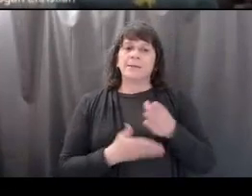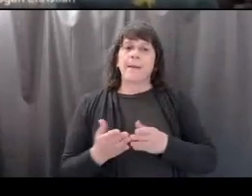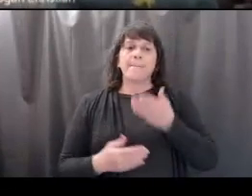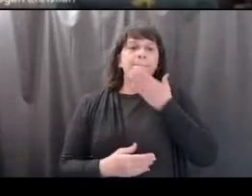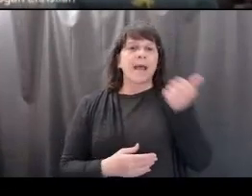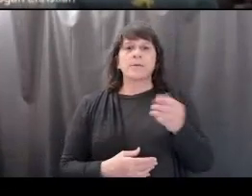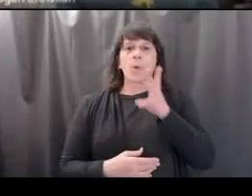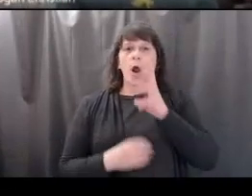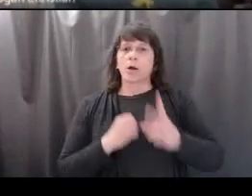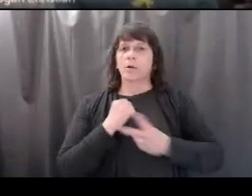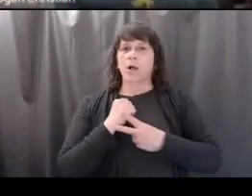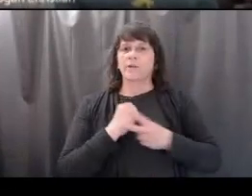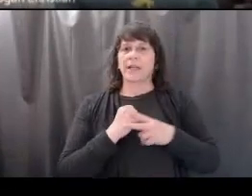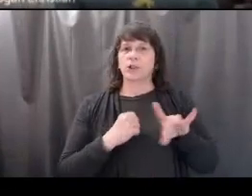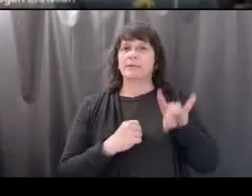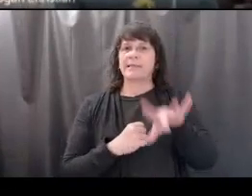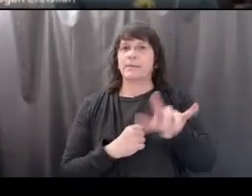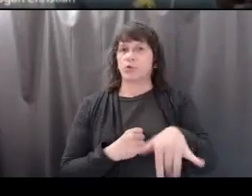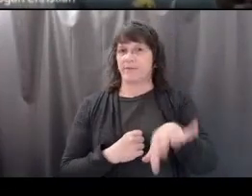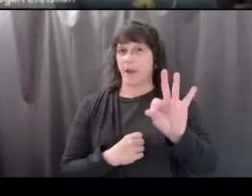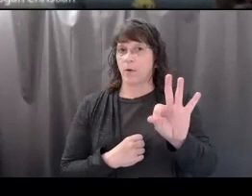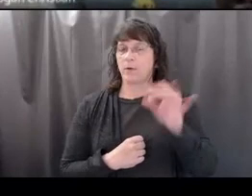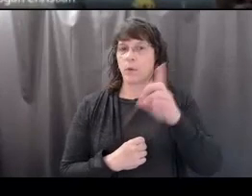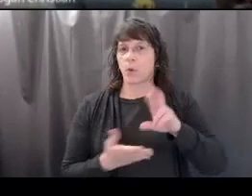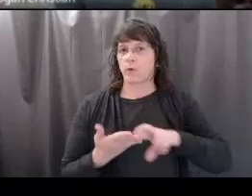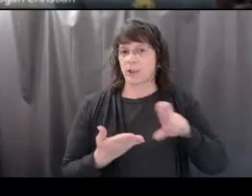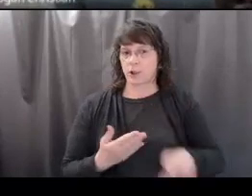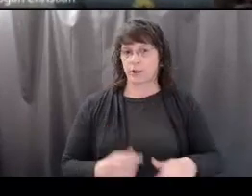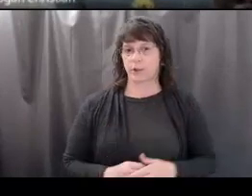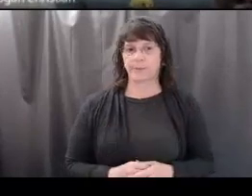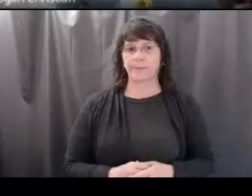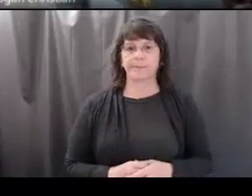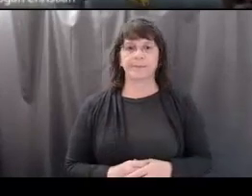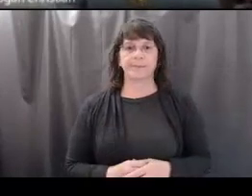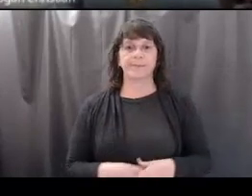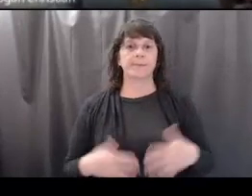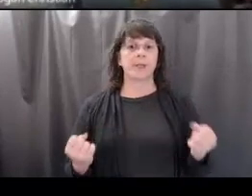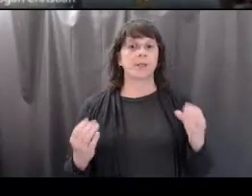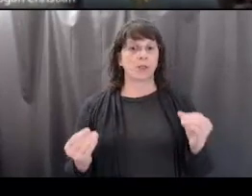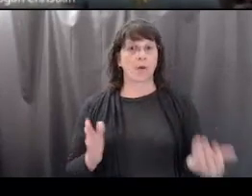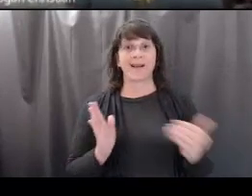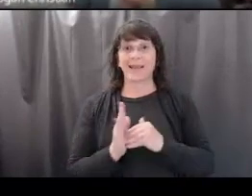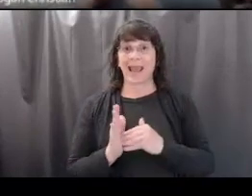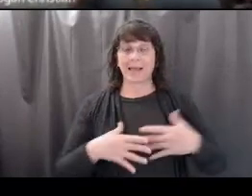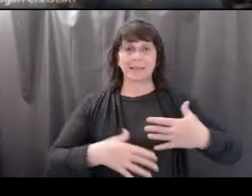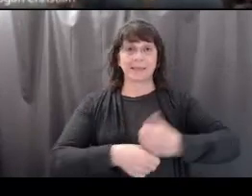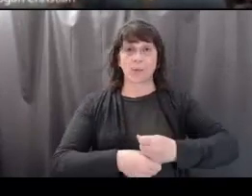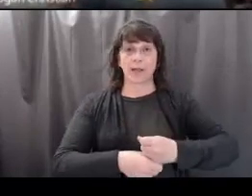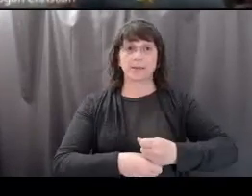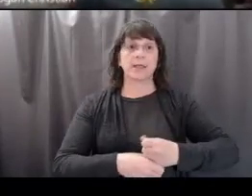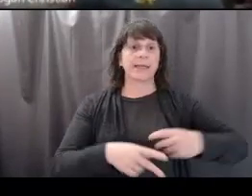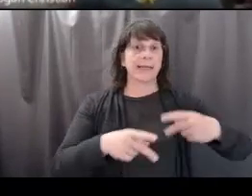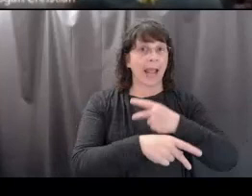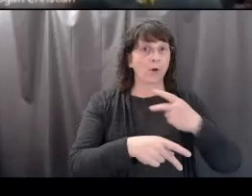best water conservation tips that you found in your research? So again, just to summarize, you're going to